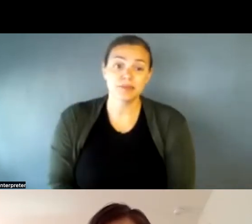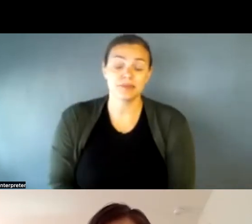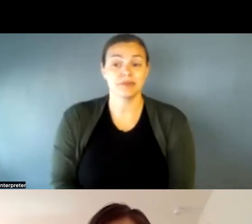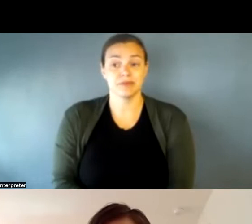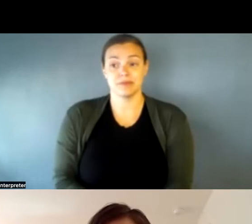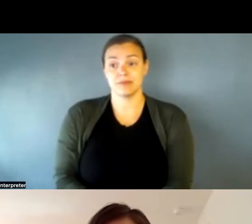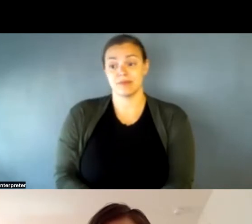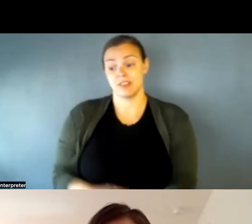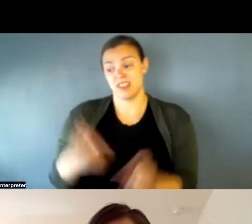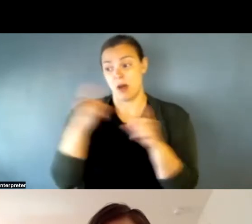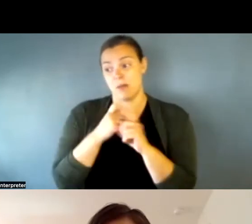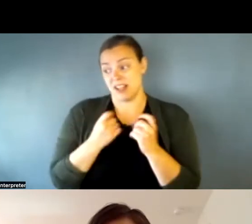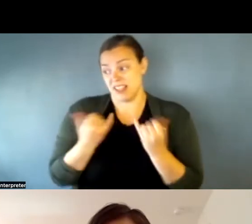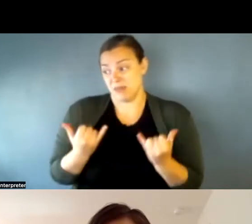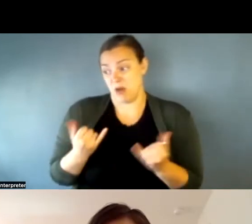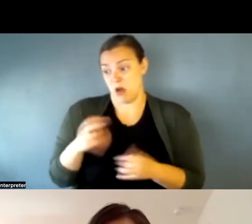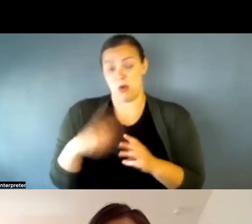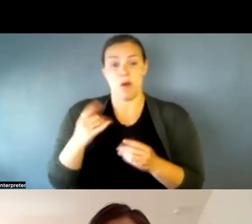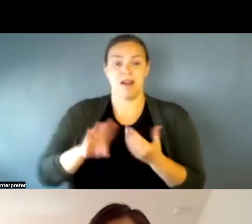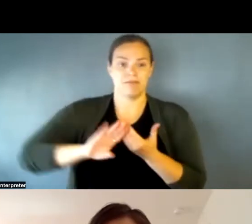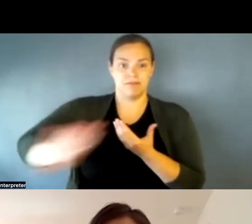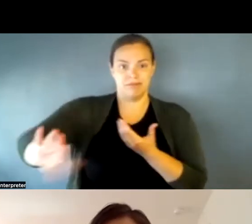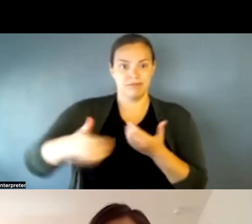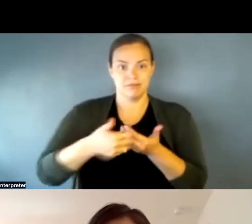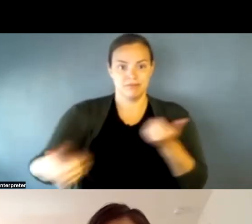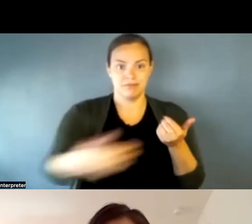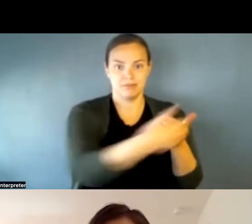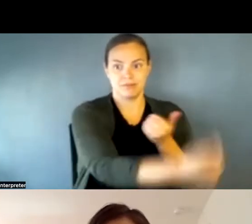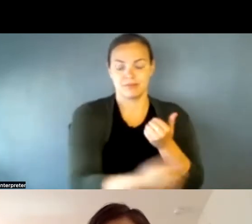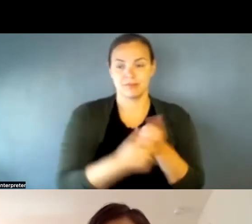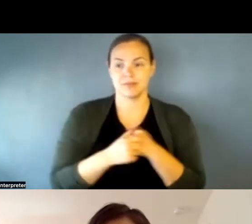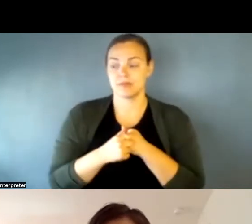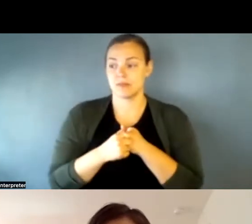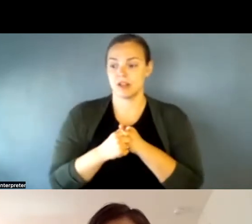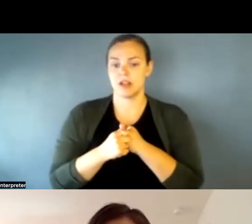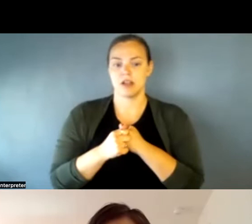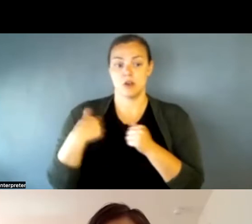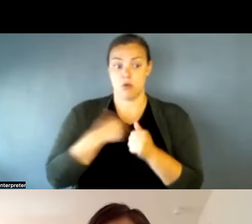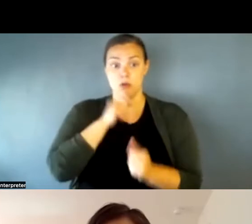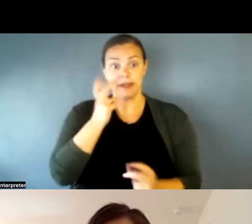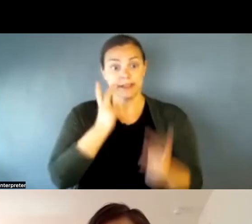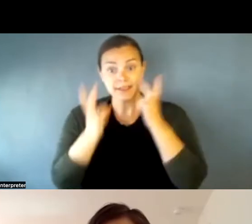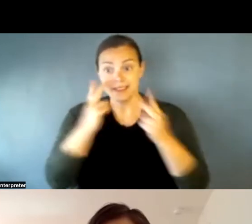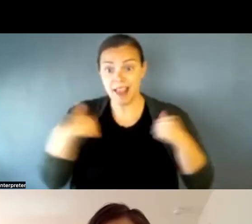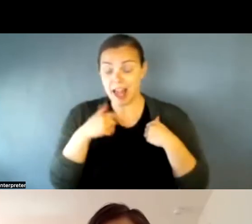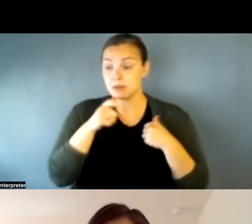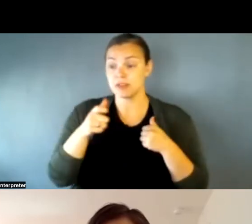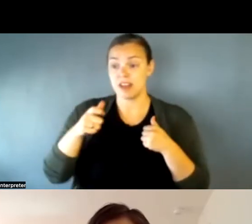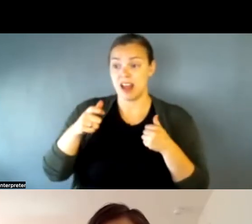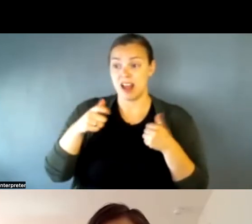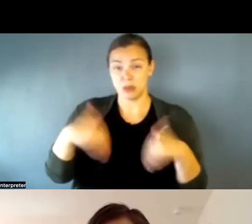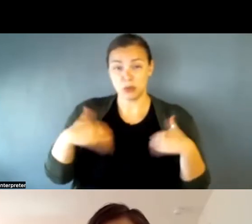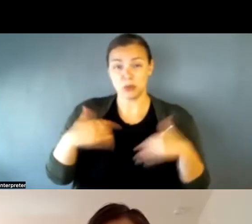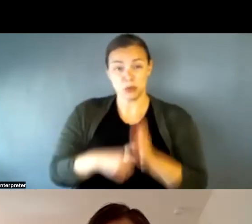by distance. That it's very hard to see the animals that are essential to our daily lives. It's harder than it was